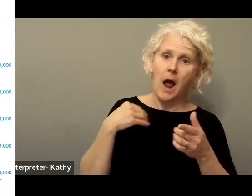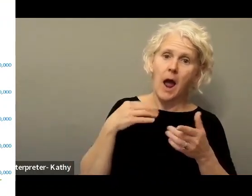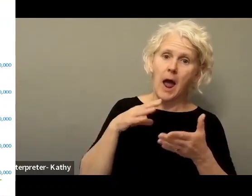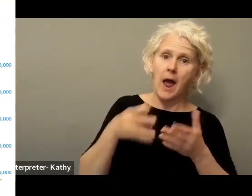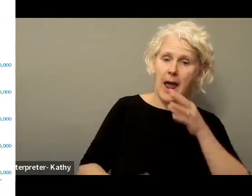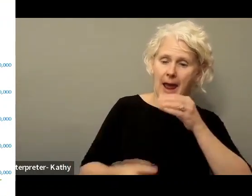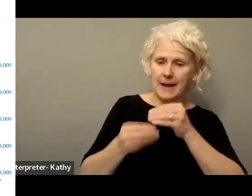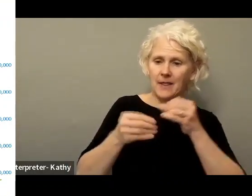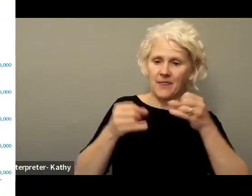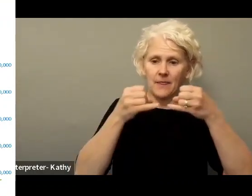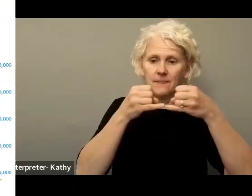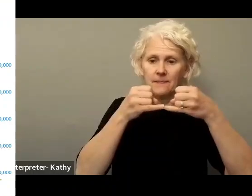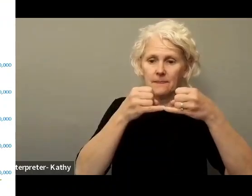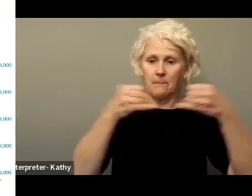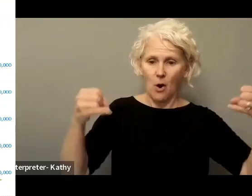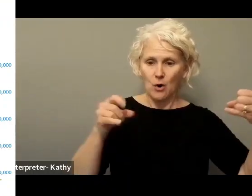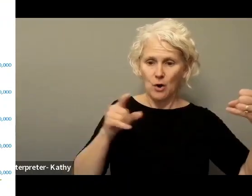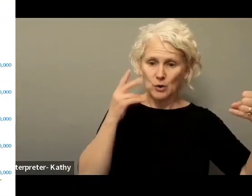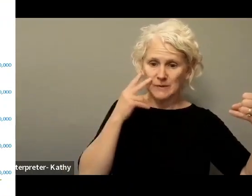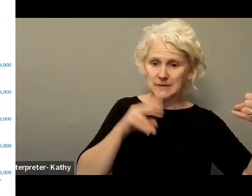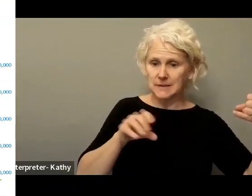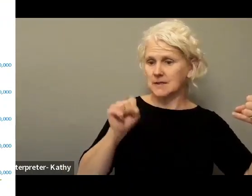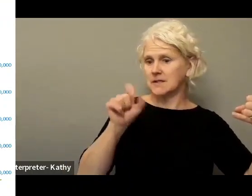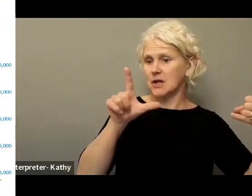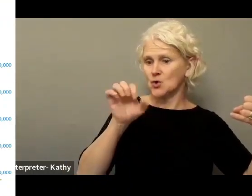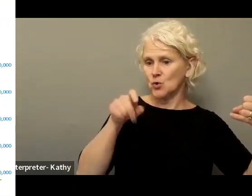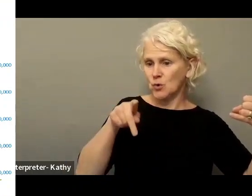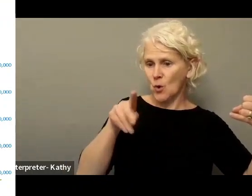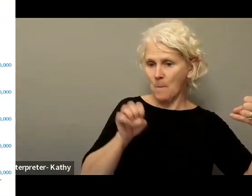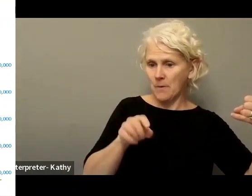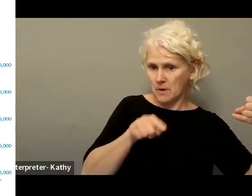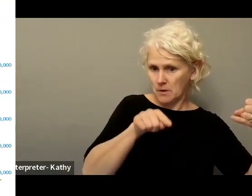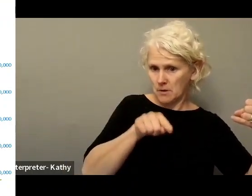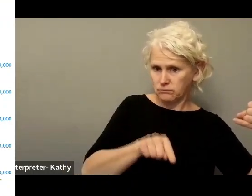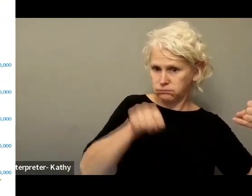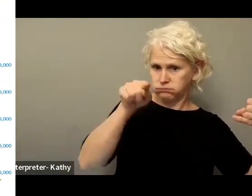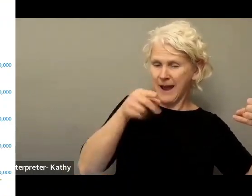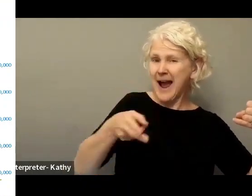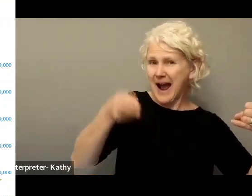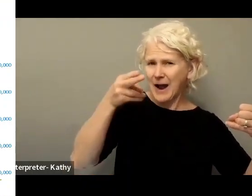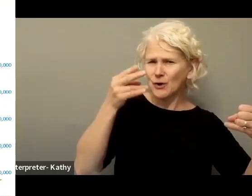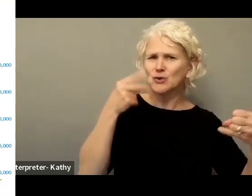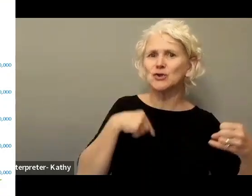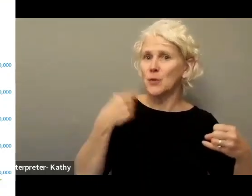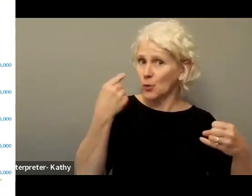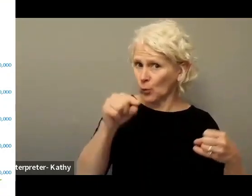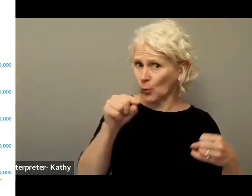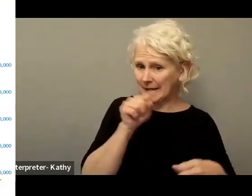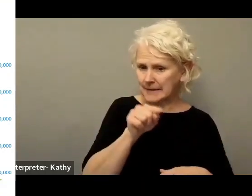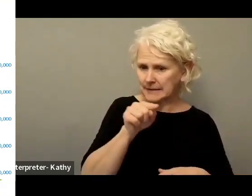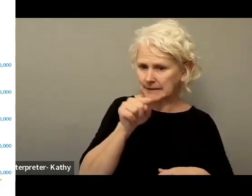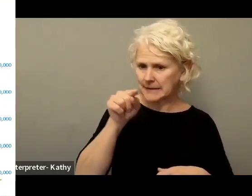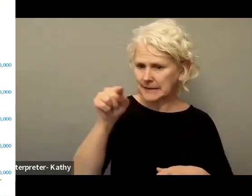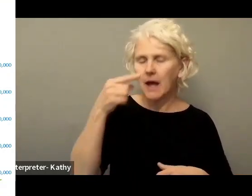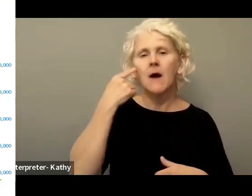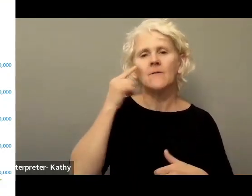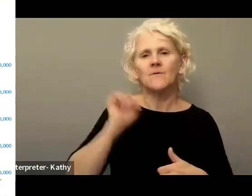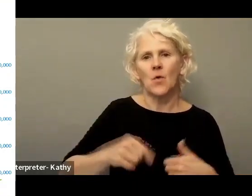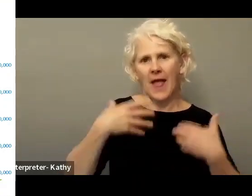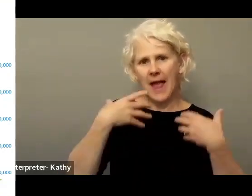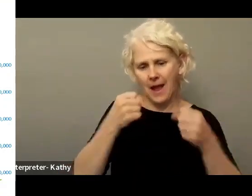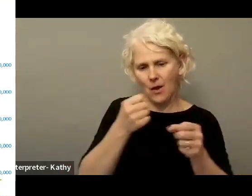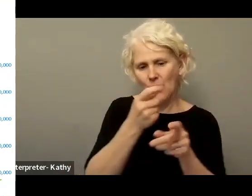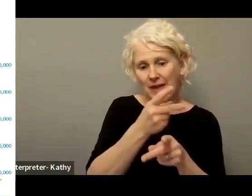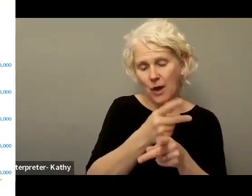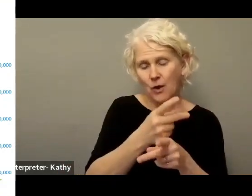bars on it, you can see the slope is higher on those green dotted lines for healthcare initial claims.